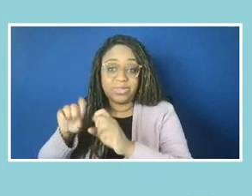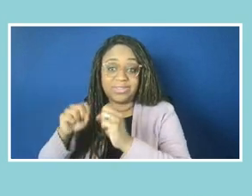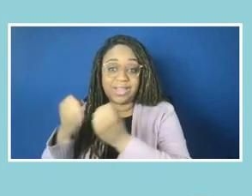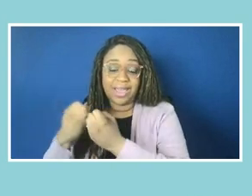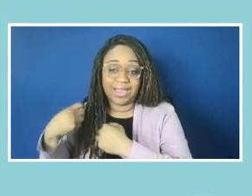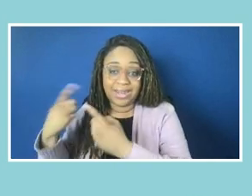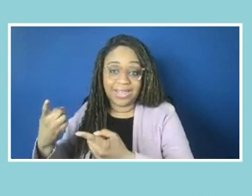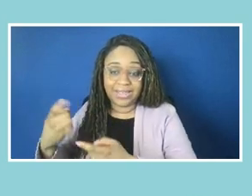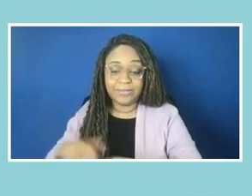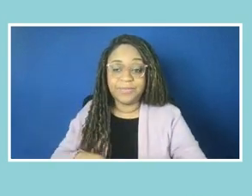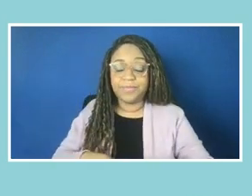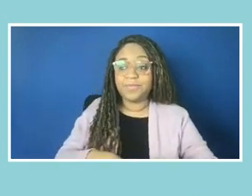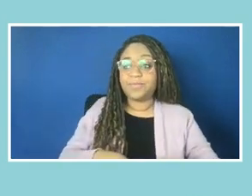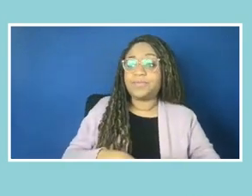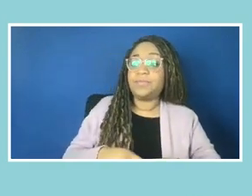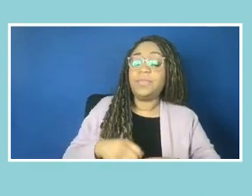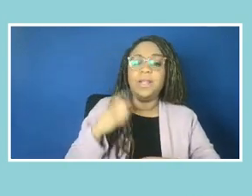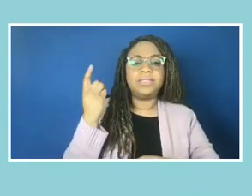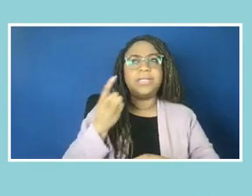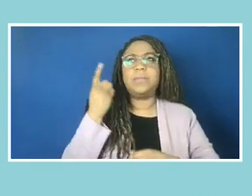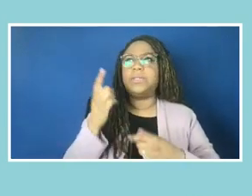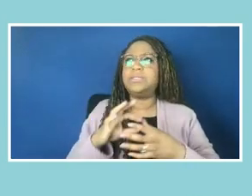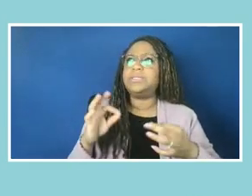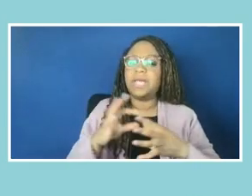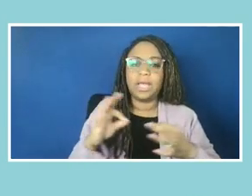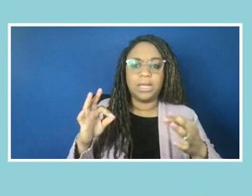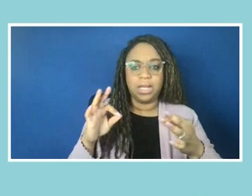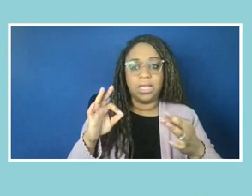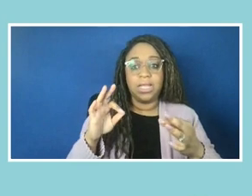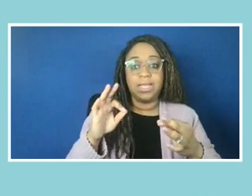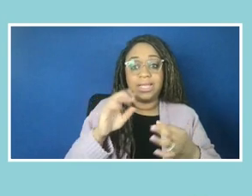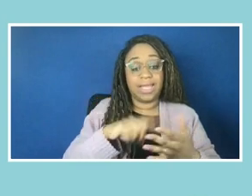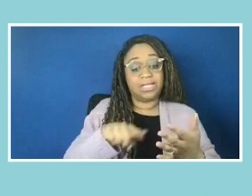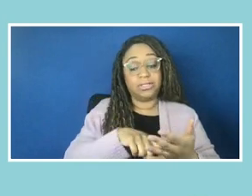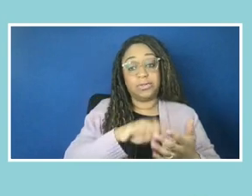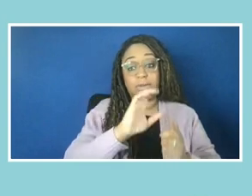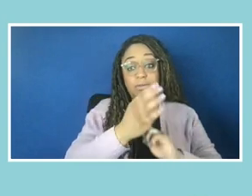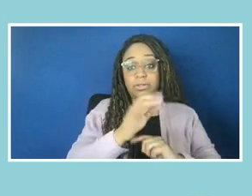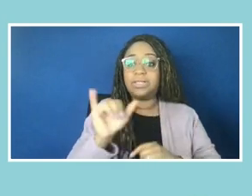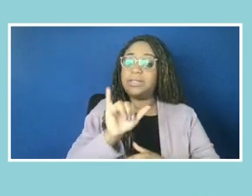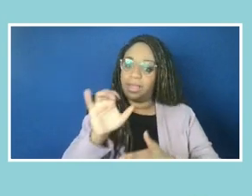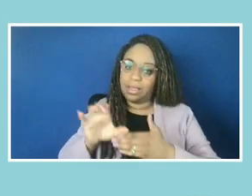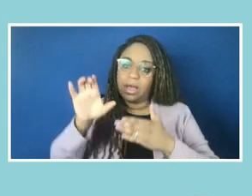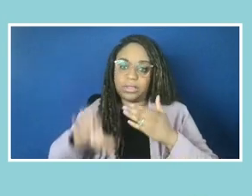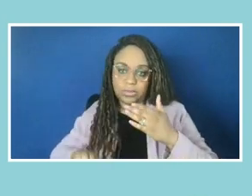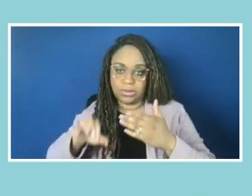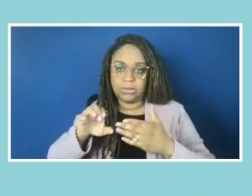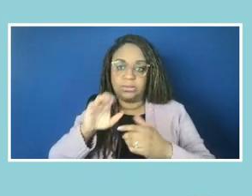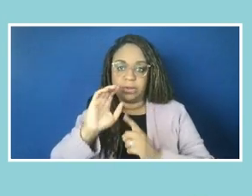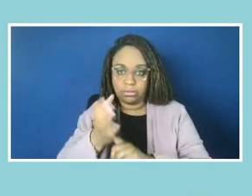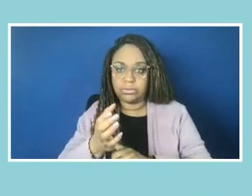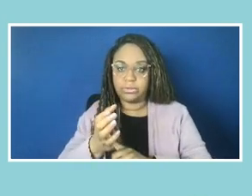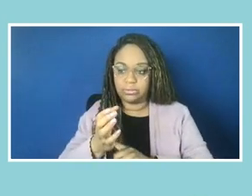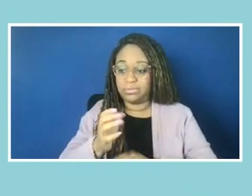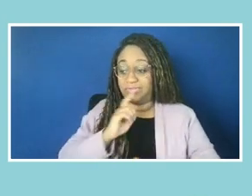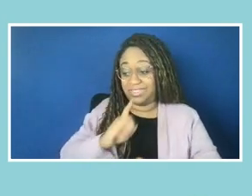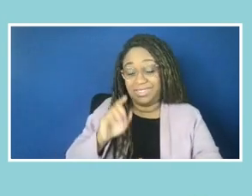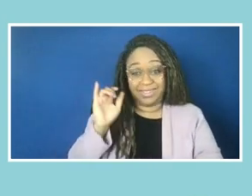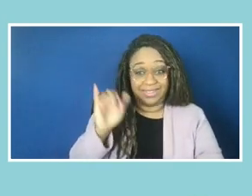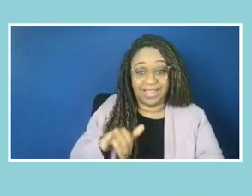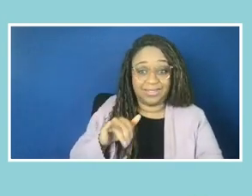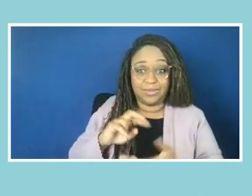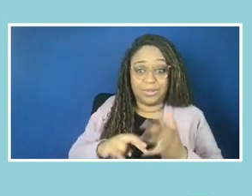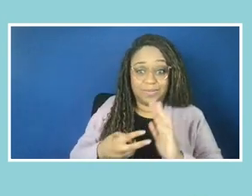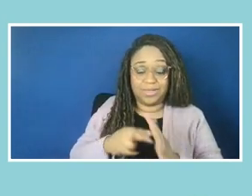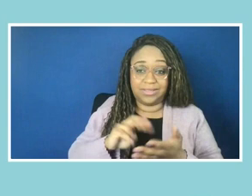best when they referred to cancel culture as consequence culture. Yep. Ultimately, that's what it is. Yeah, I feel that.